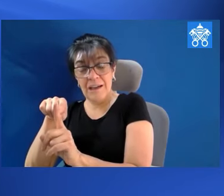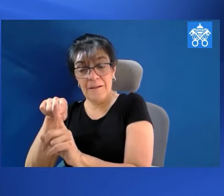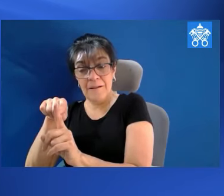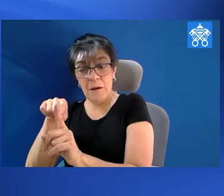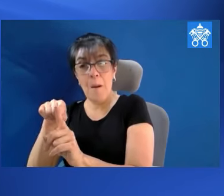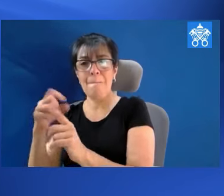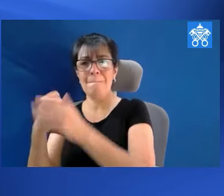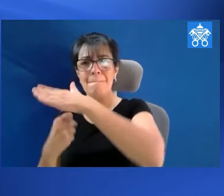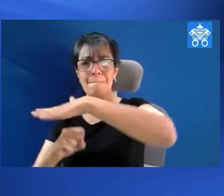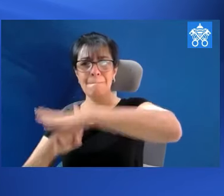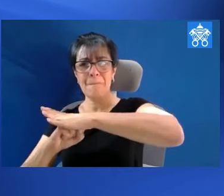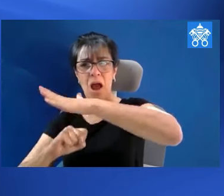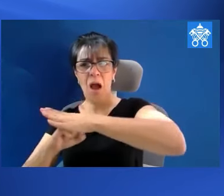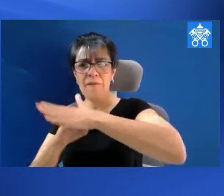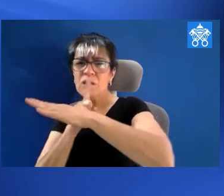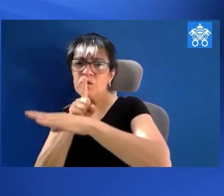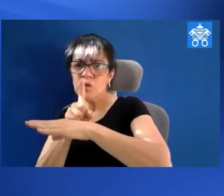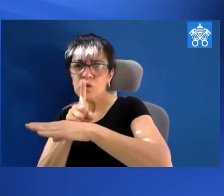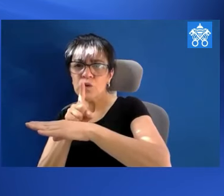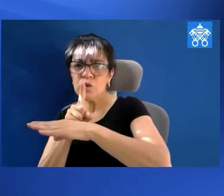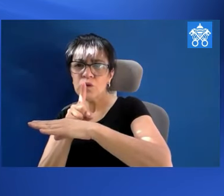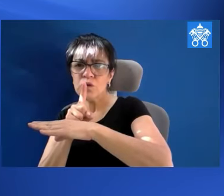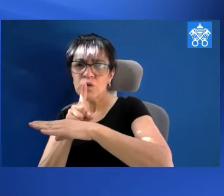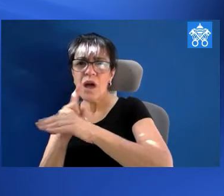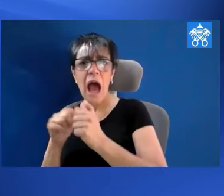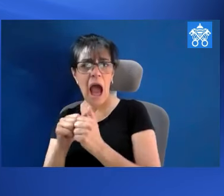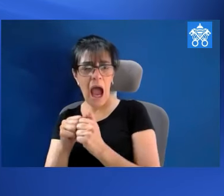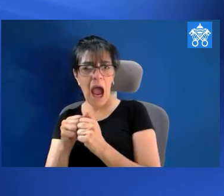by the Spirit. She is the pillar and bulwark of the truth.